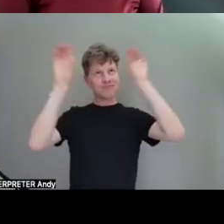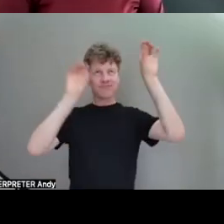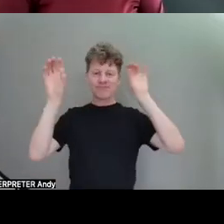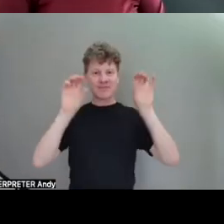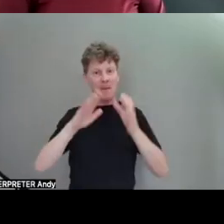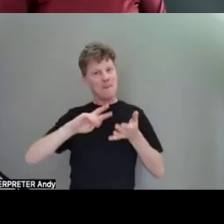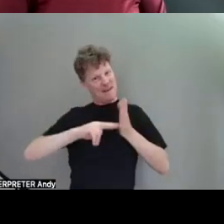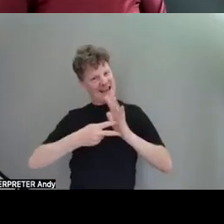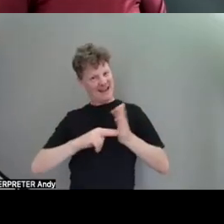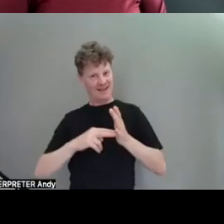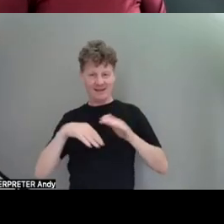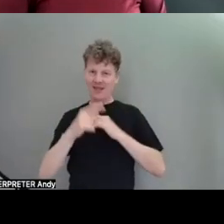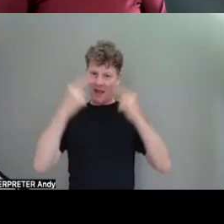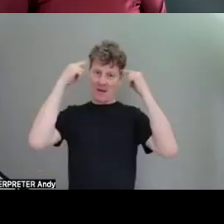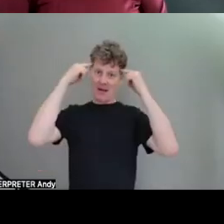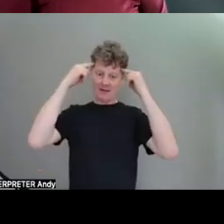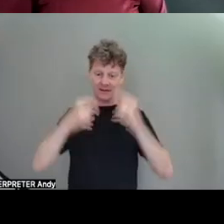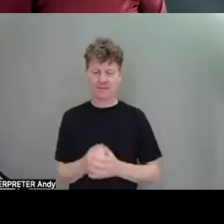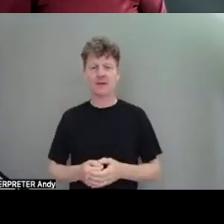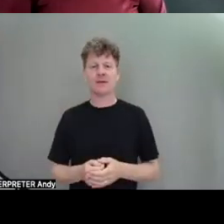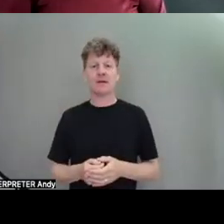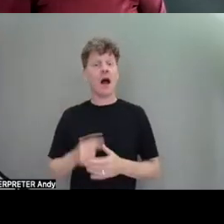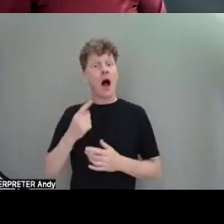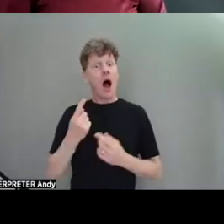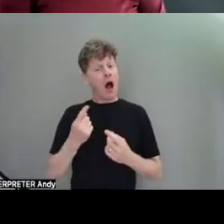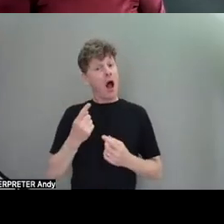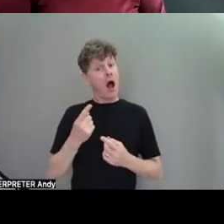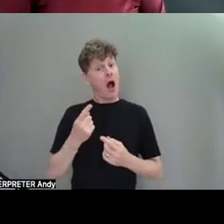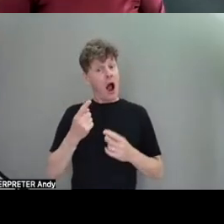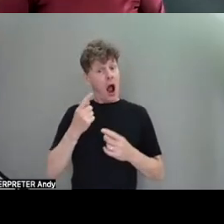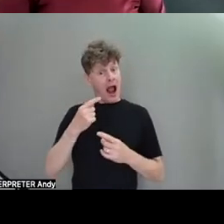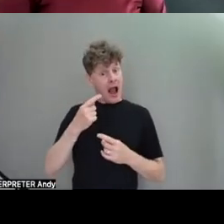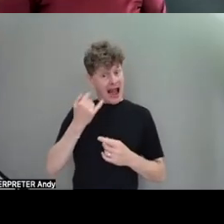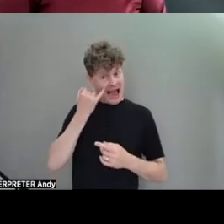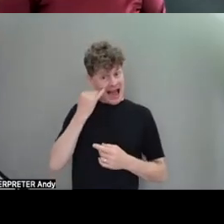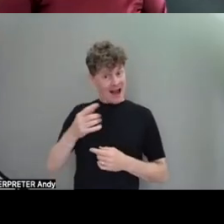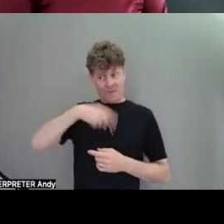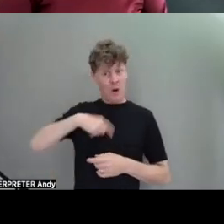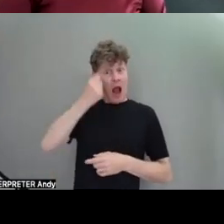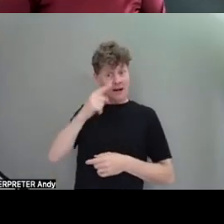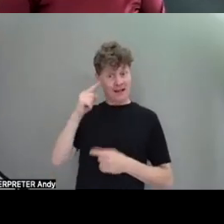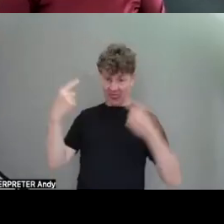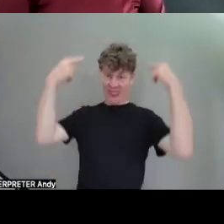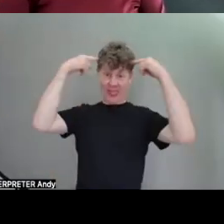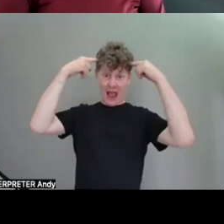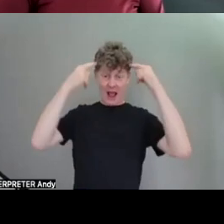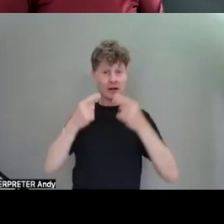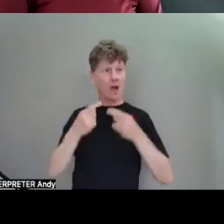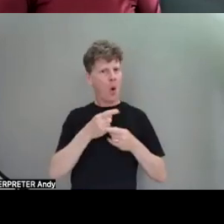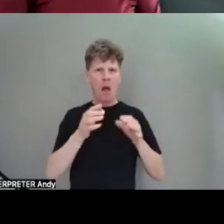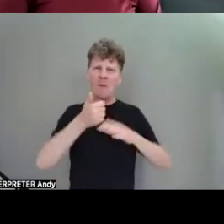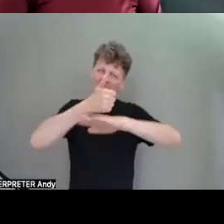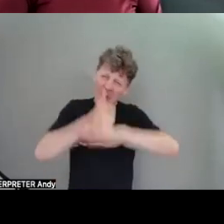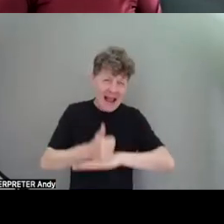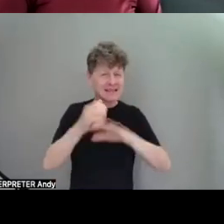mind. And understanding this really has implications not just for basic linguistic theory, but